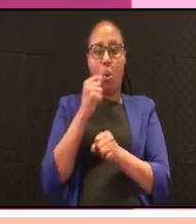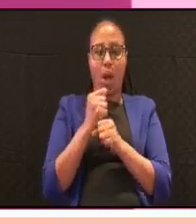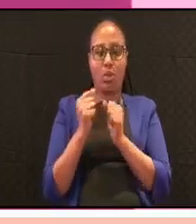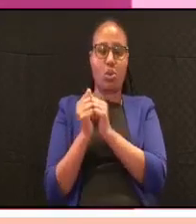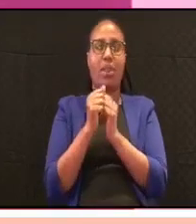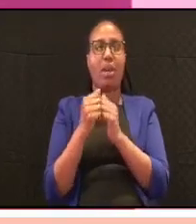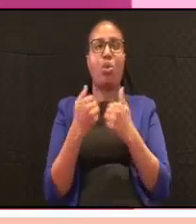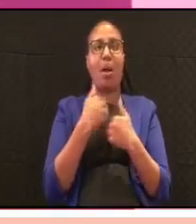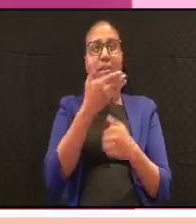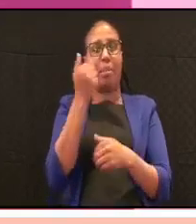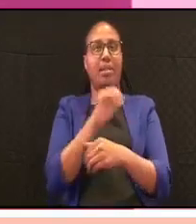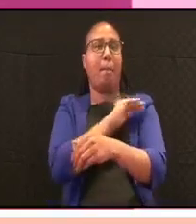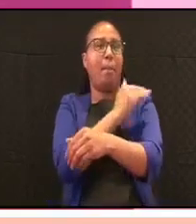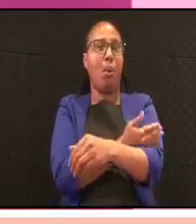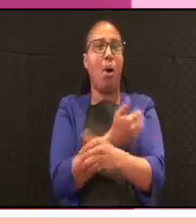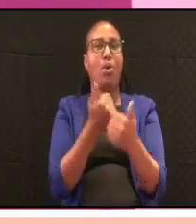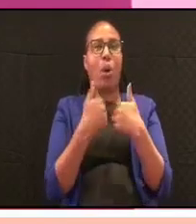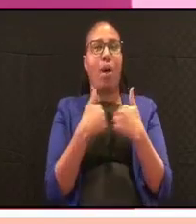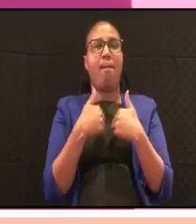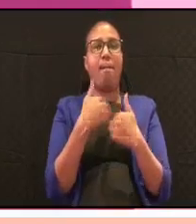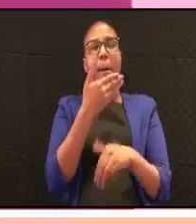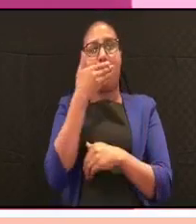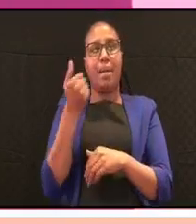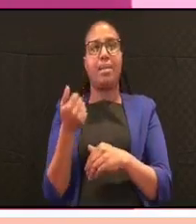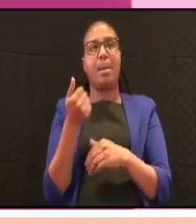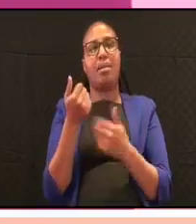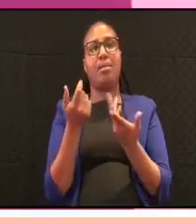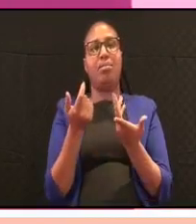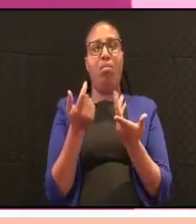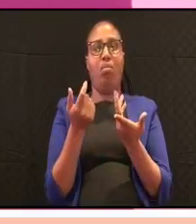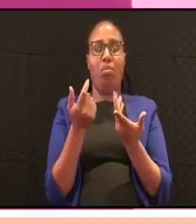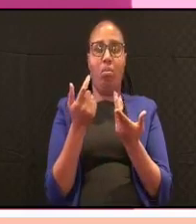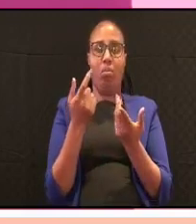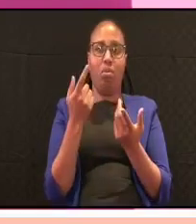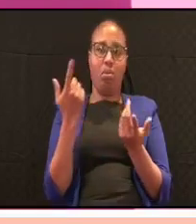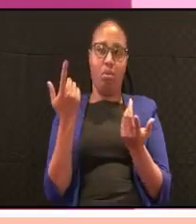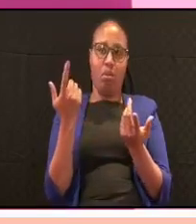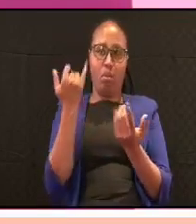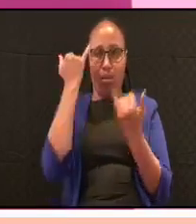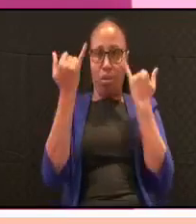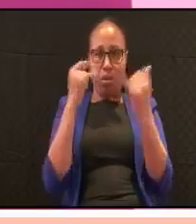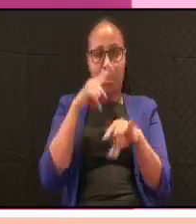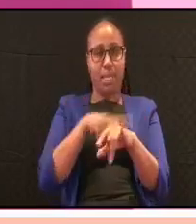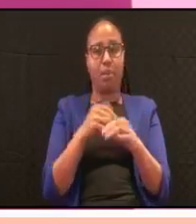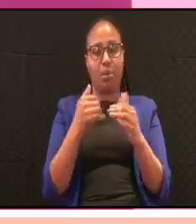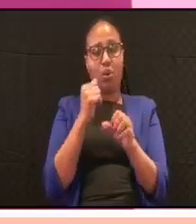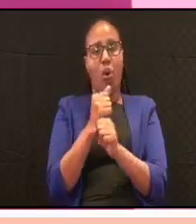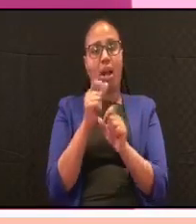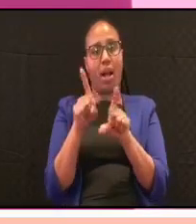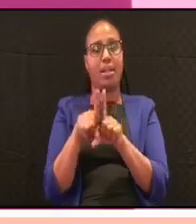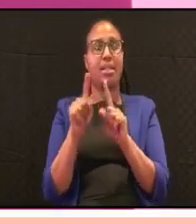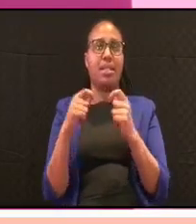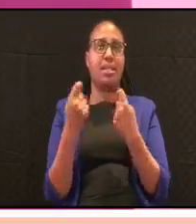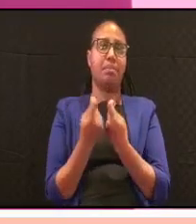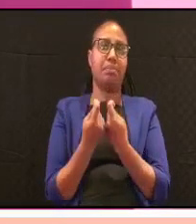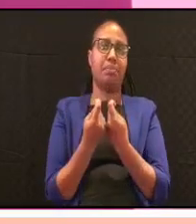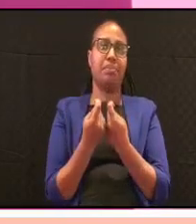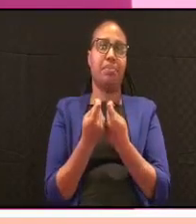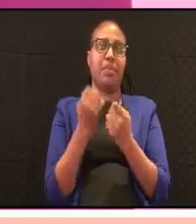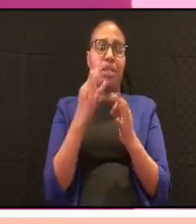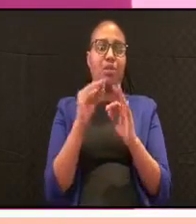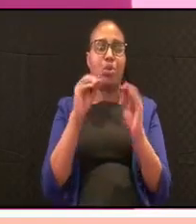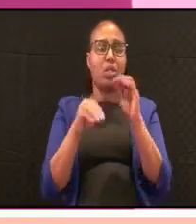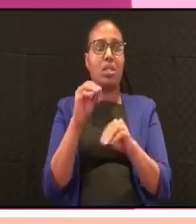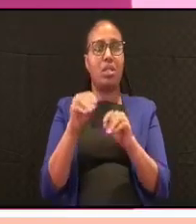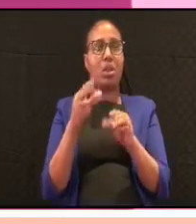better bargaining power. You have a better leverage when you work as a team. If you can elect